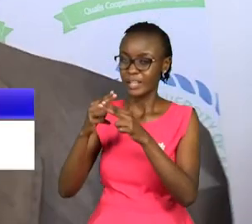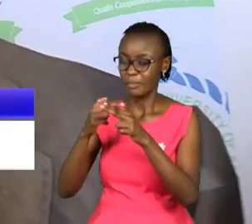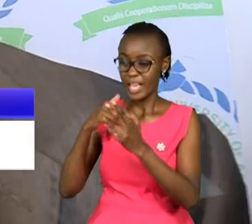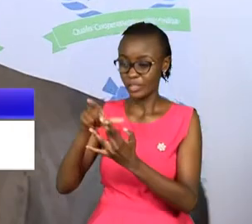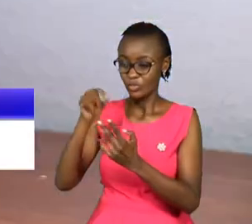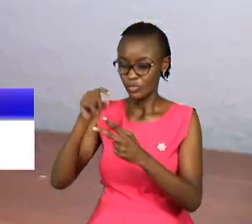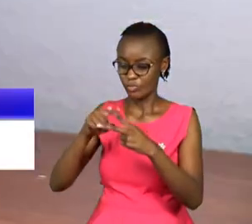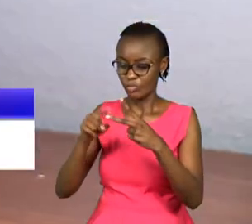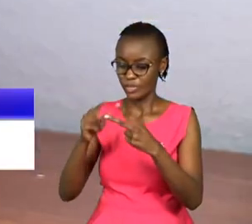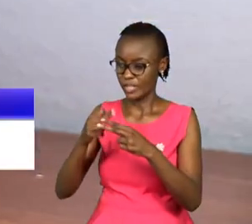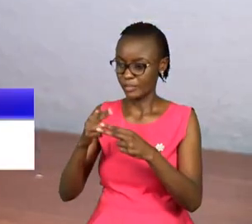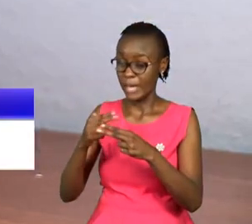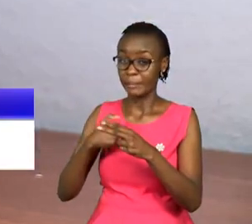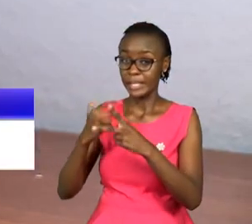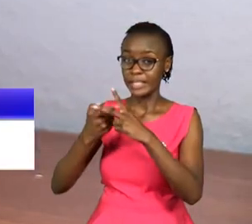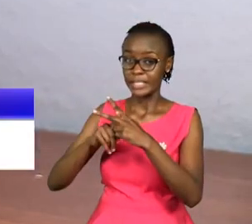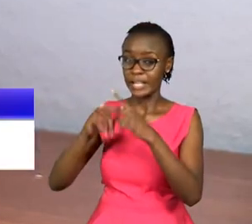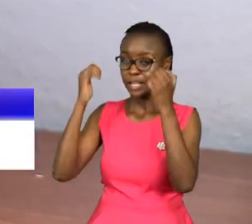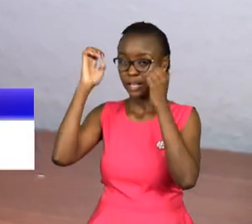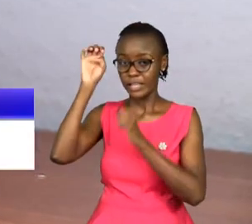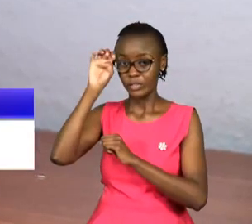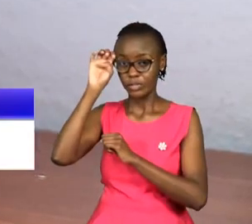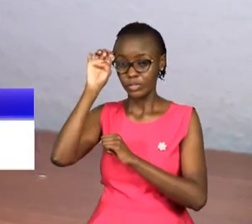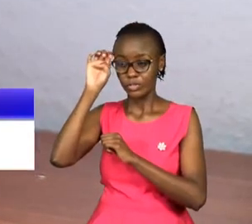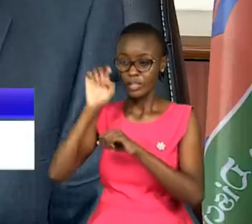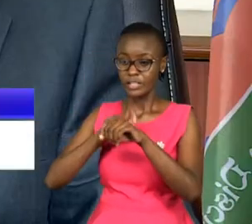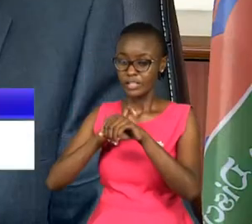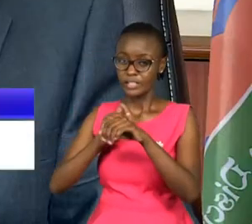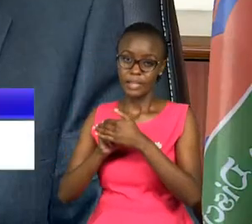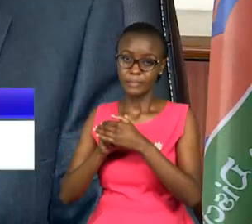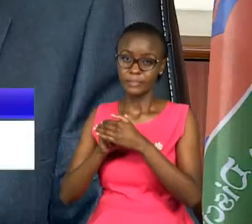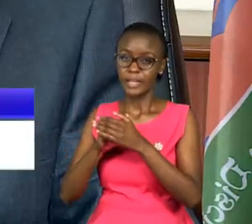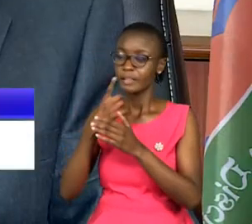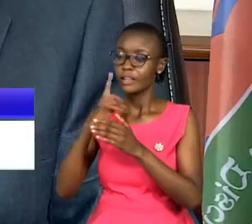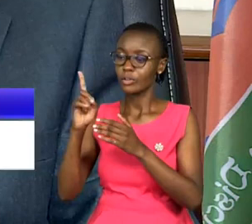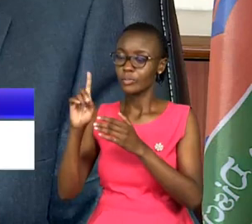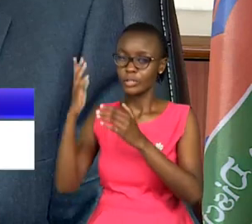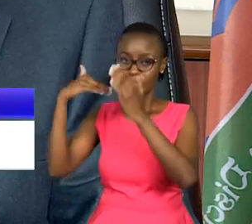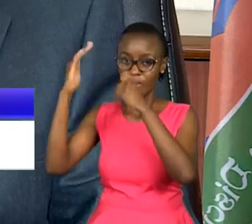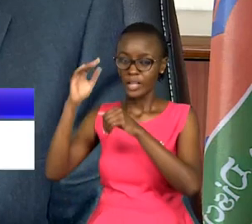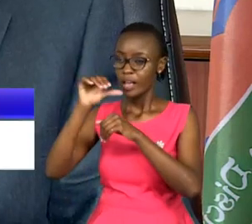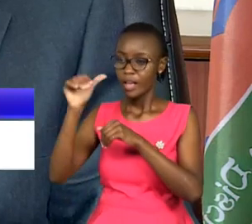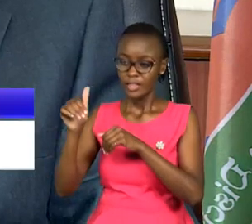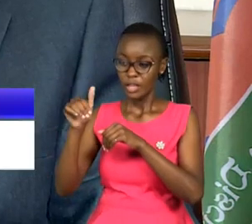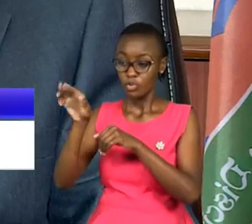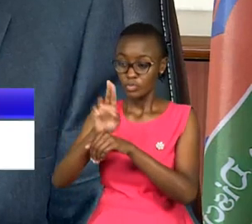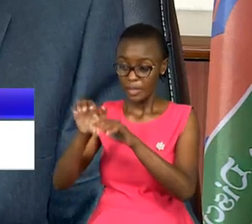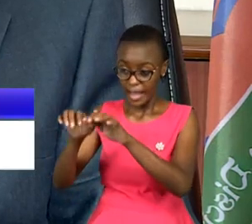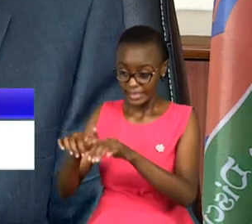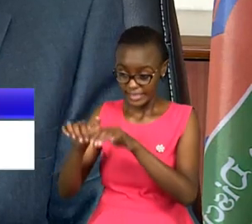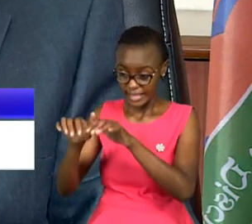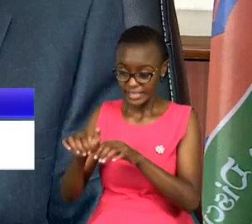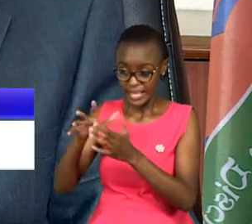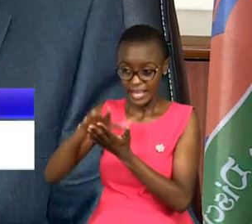academic journey started when I started my undergraduate studies at the University of Nairobi. I did a BSc in agriculture. I then did